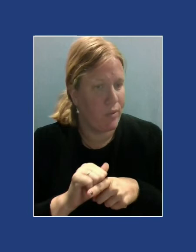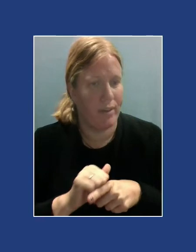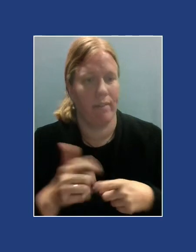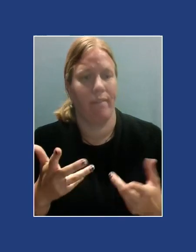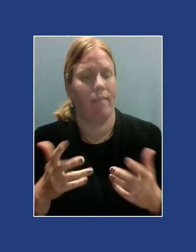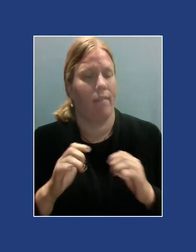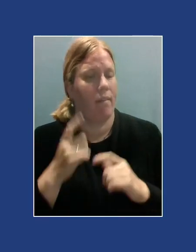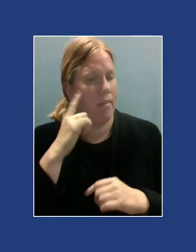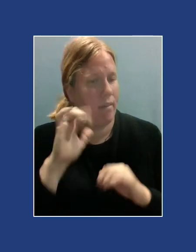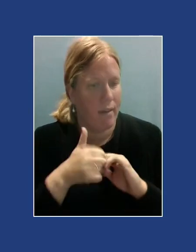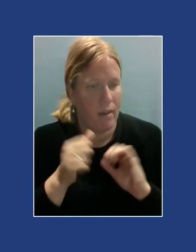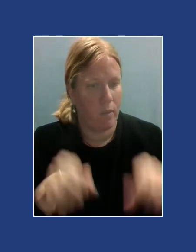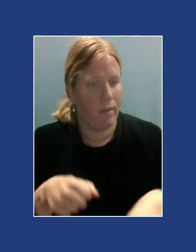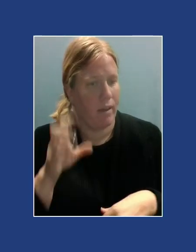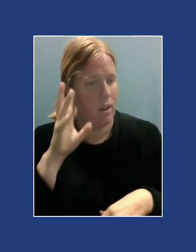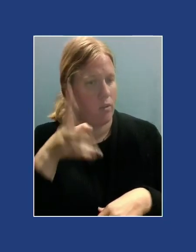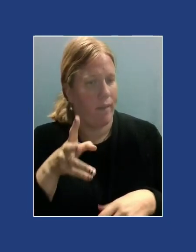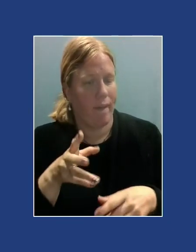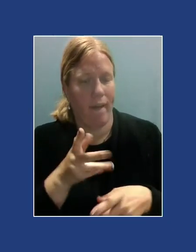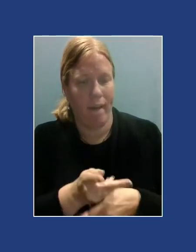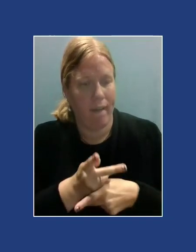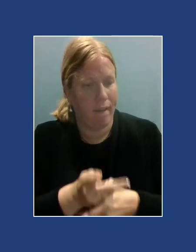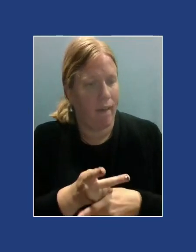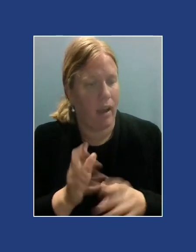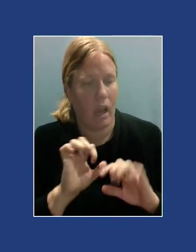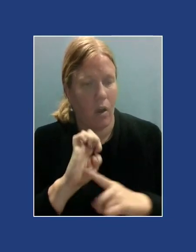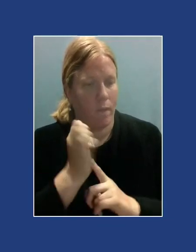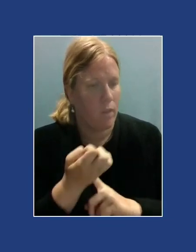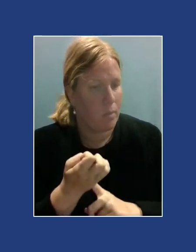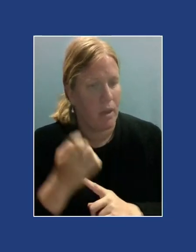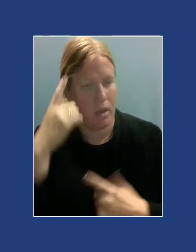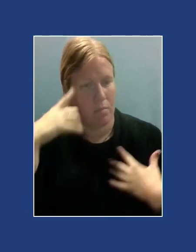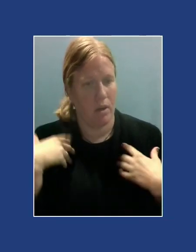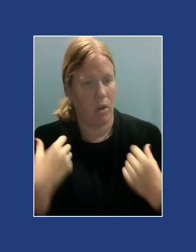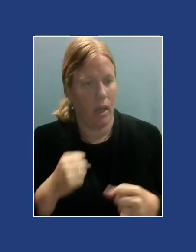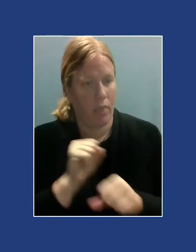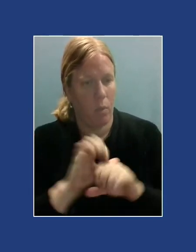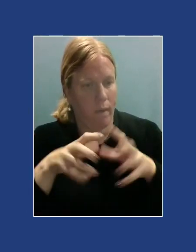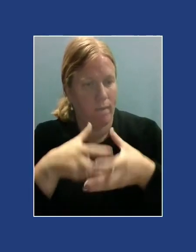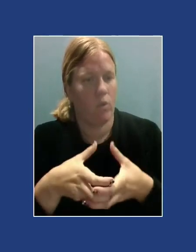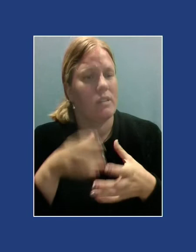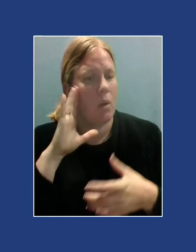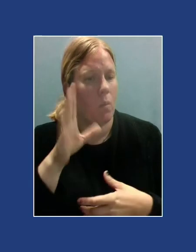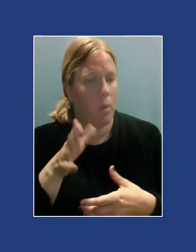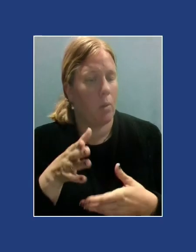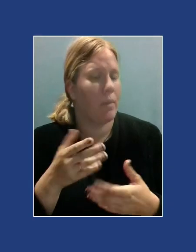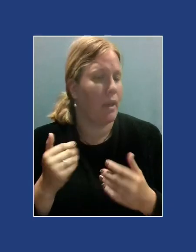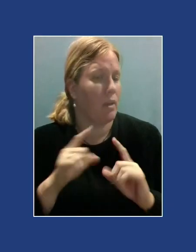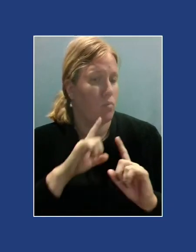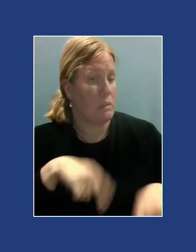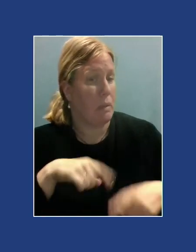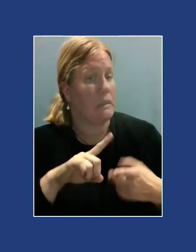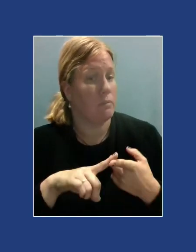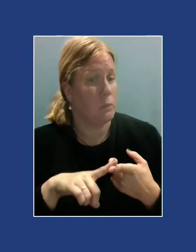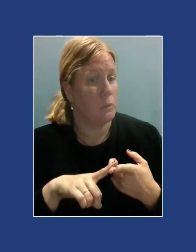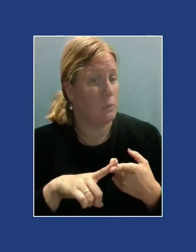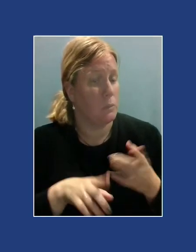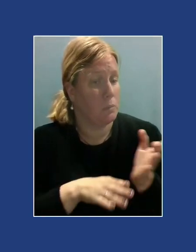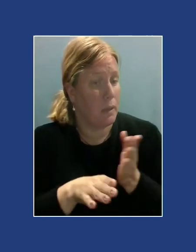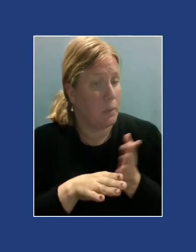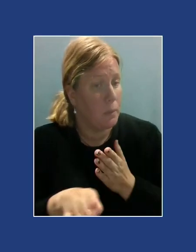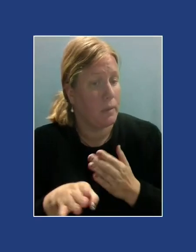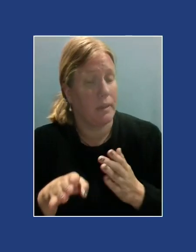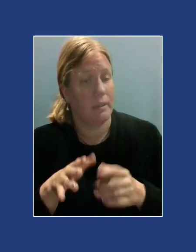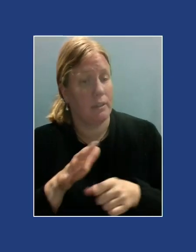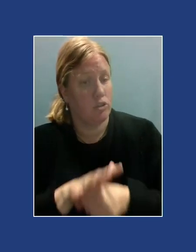you can create care environments and mental health workforce that's going to be responsive to the minority stress needs